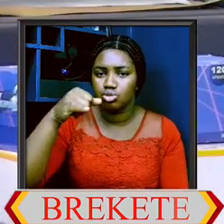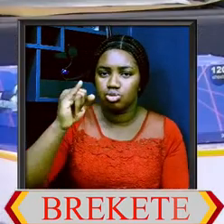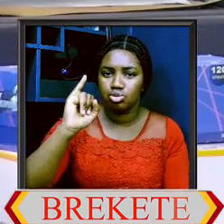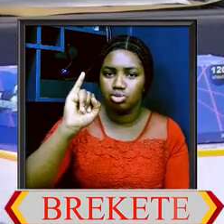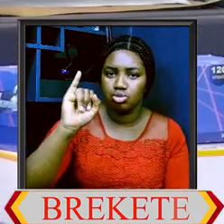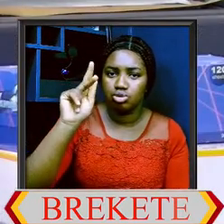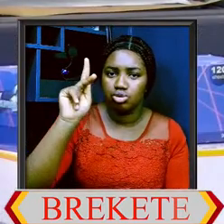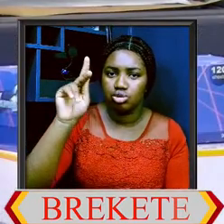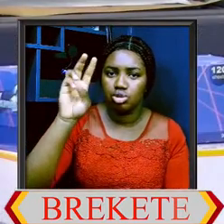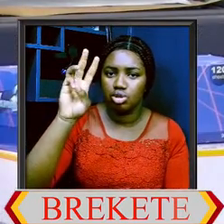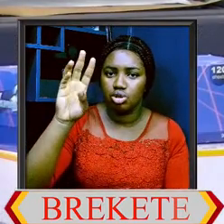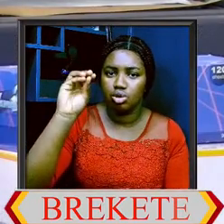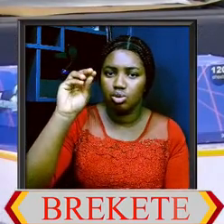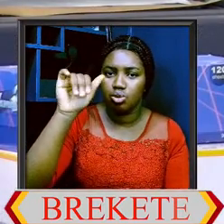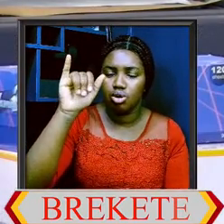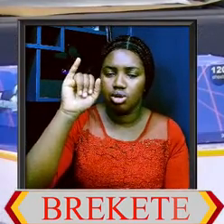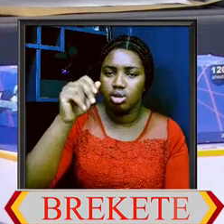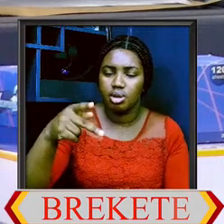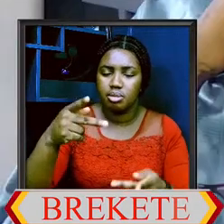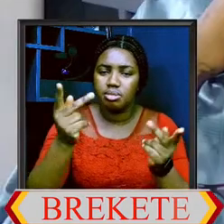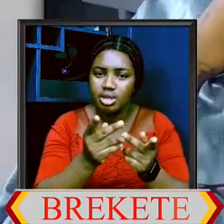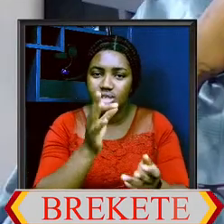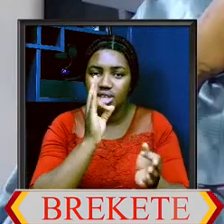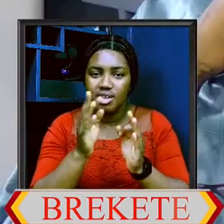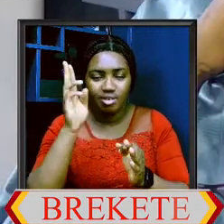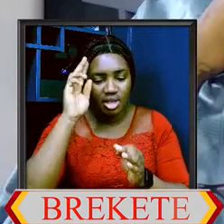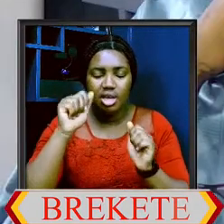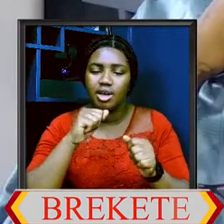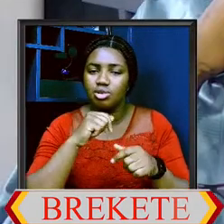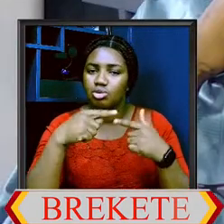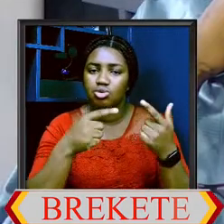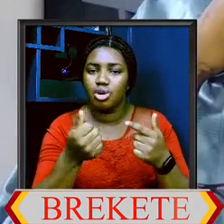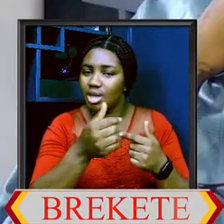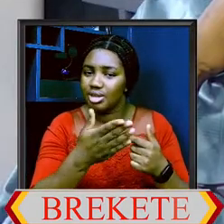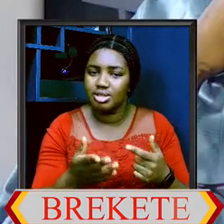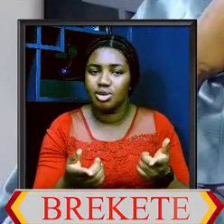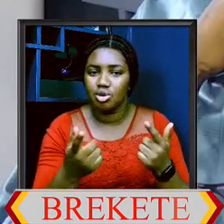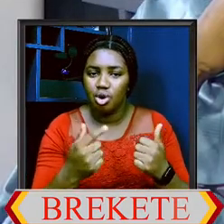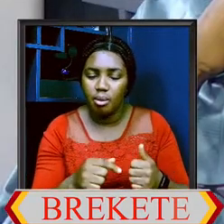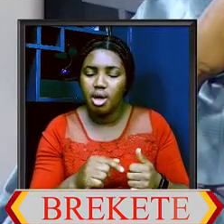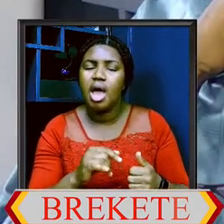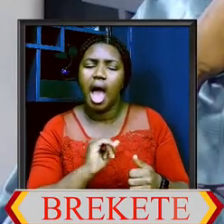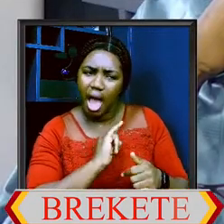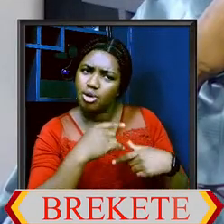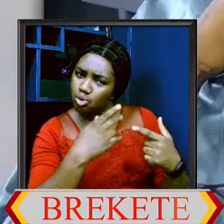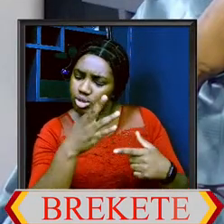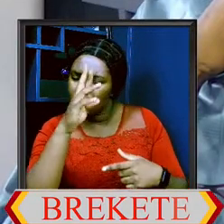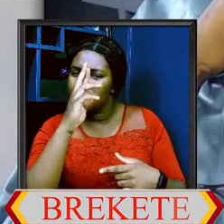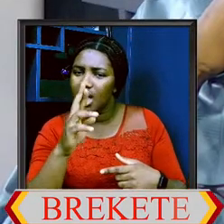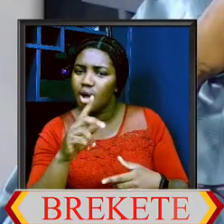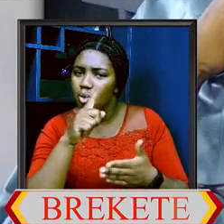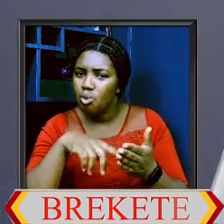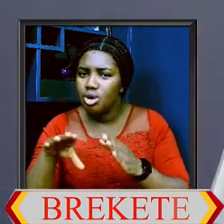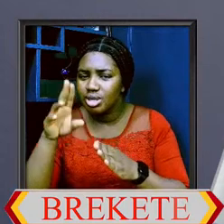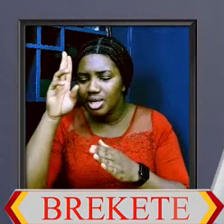man if you know do anything then you come I went there okay what you